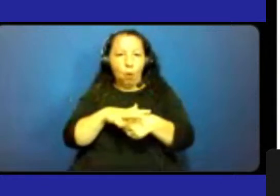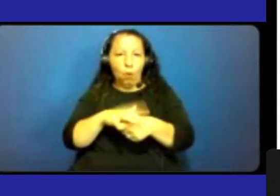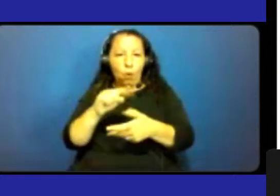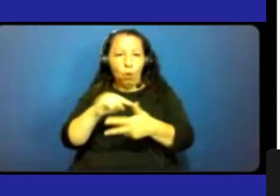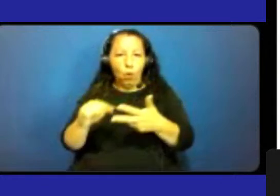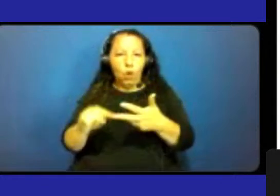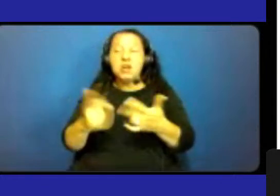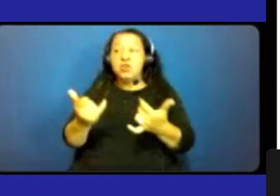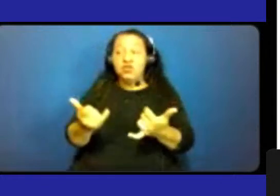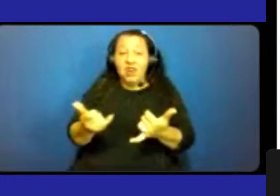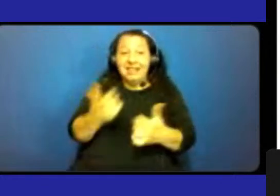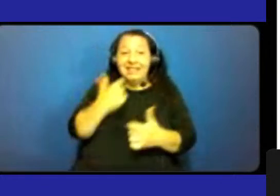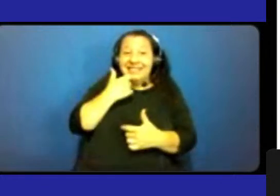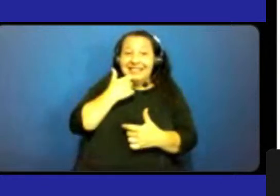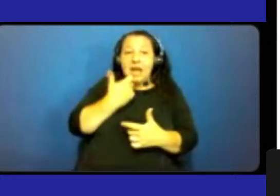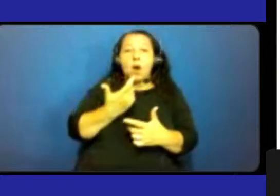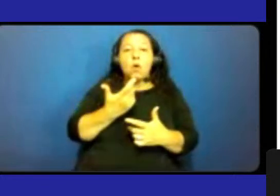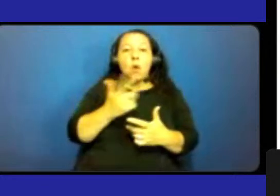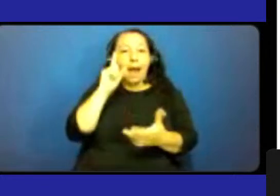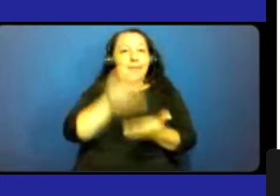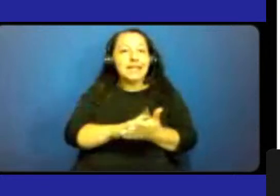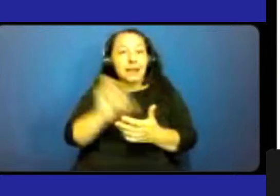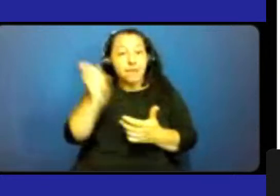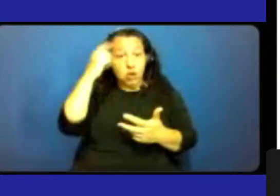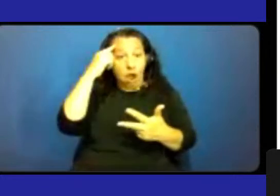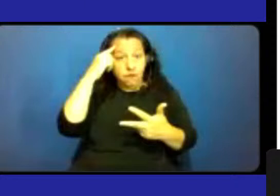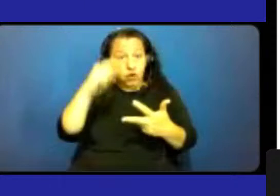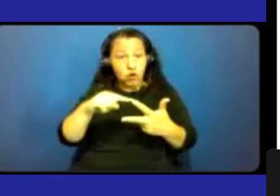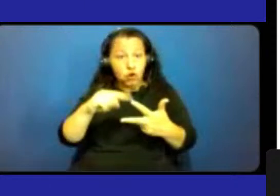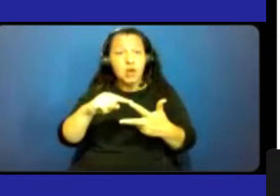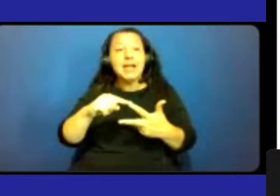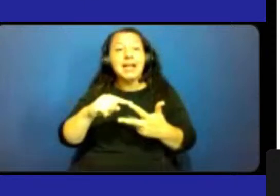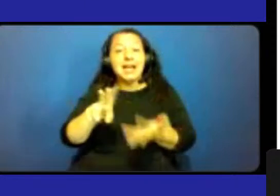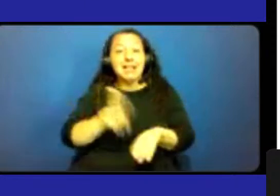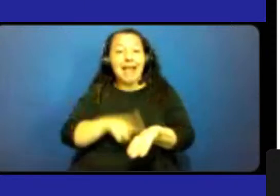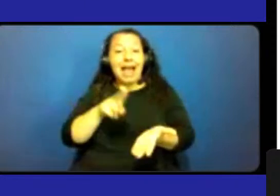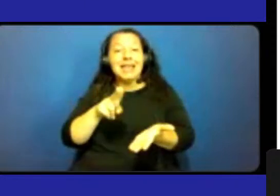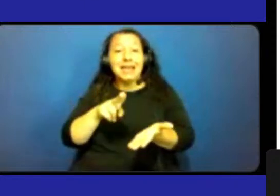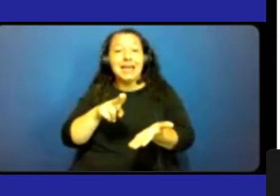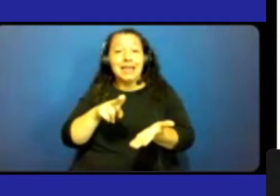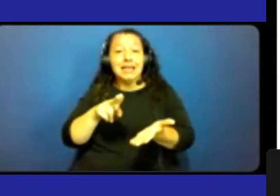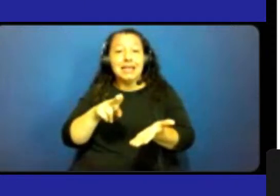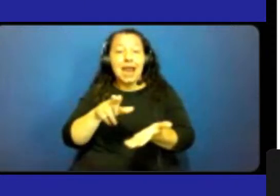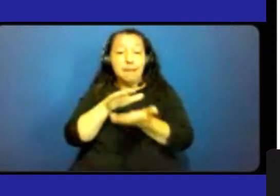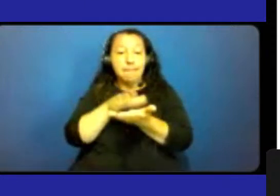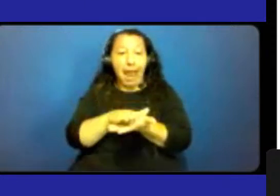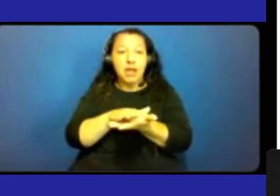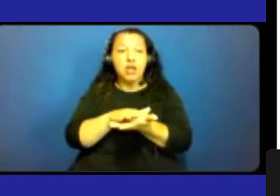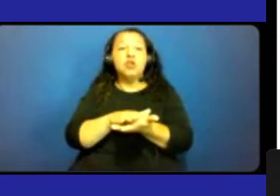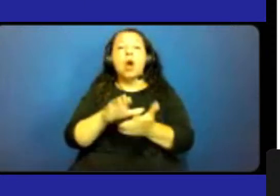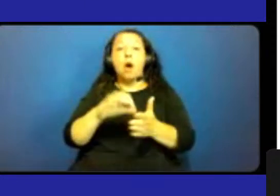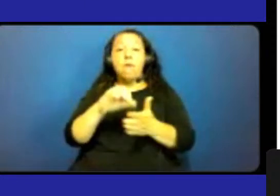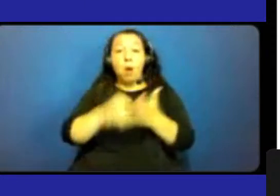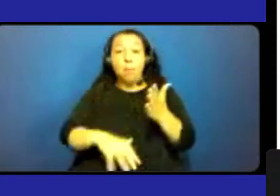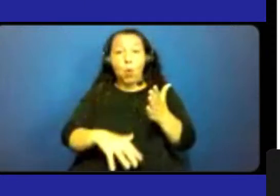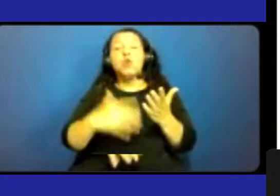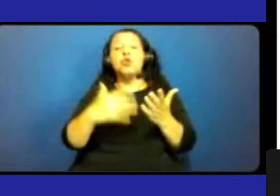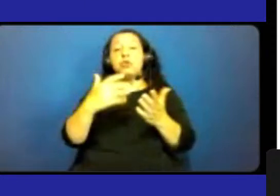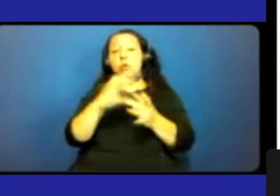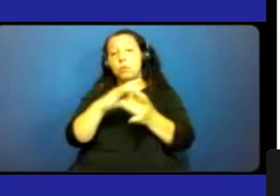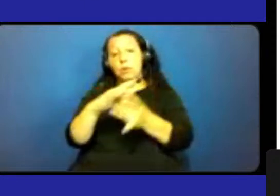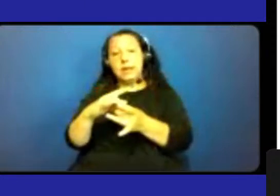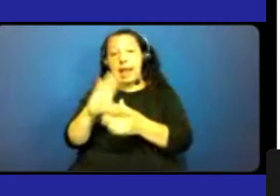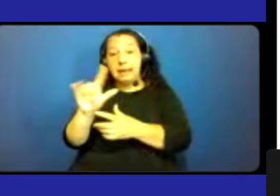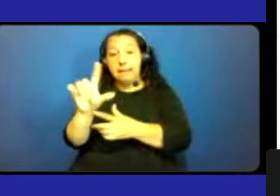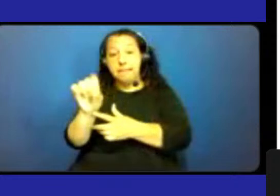governor is signing a package of abortion-related bills, which do many things in addition